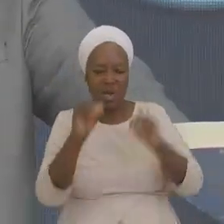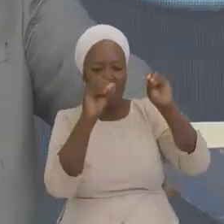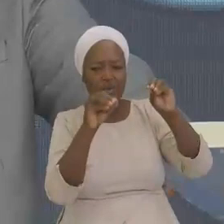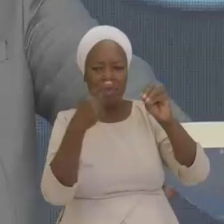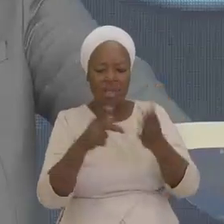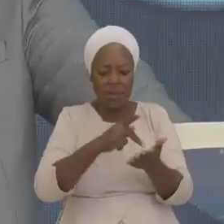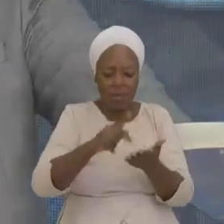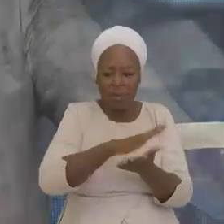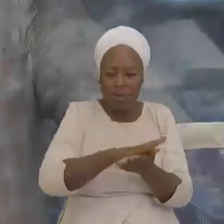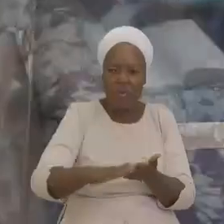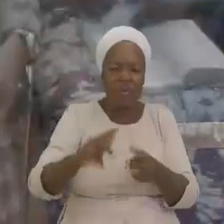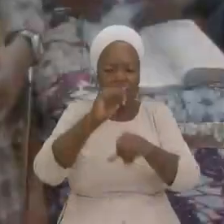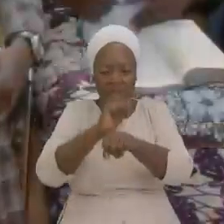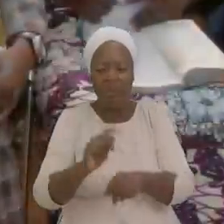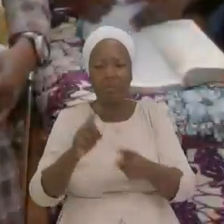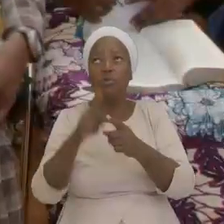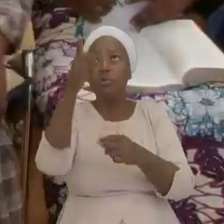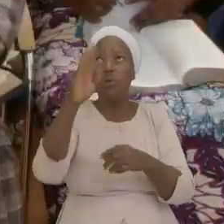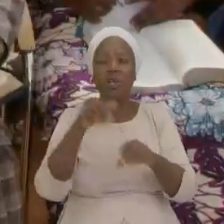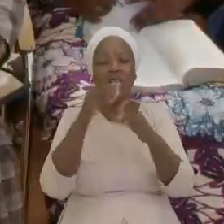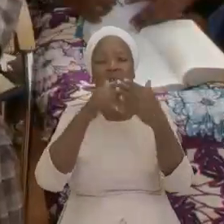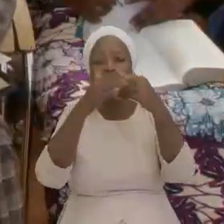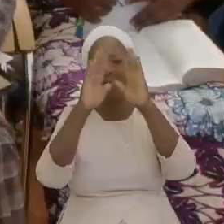God in heaven.